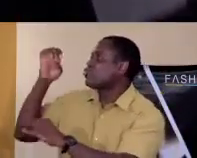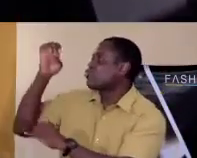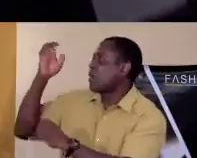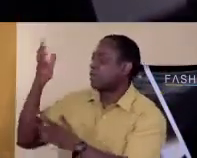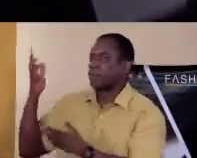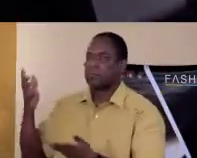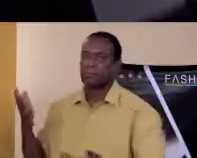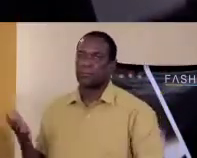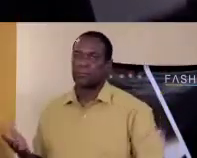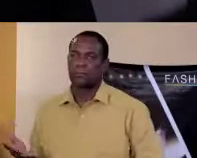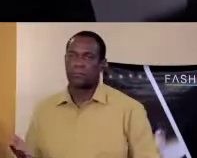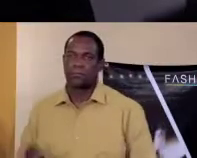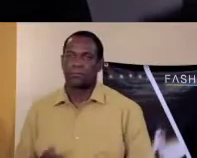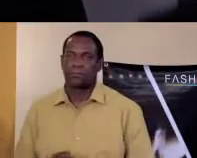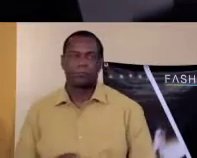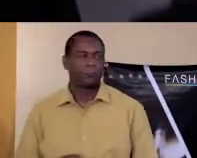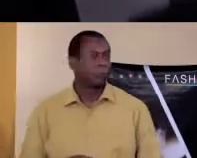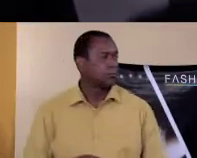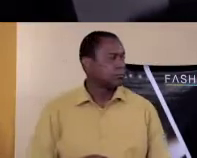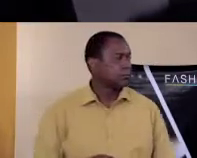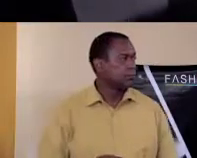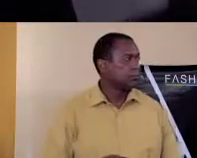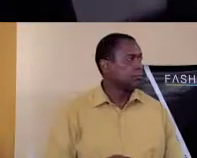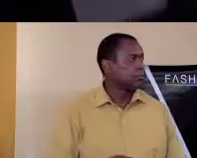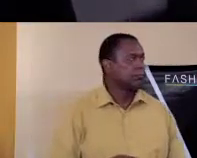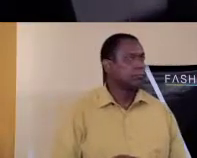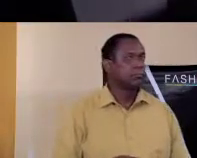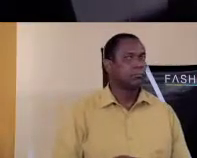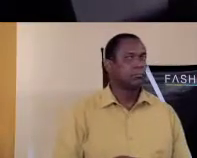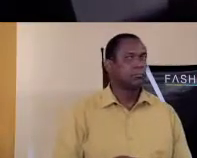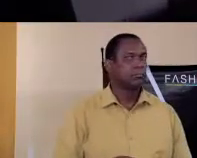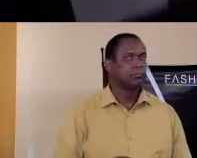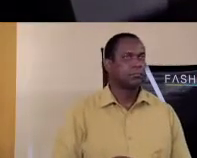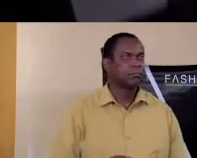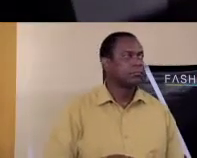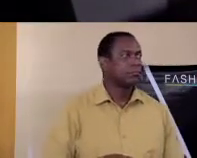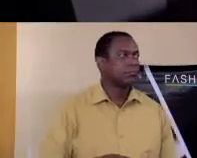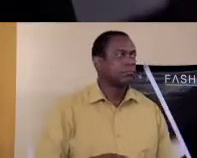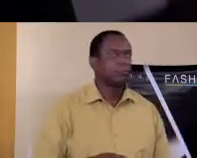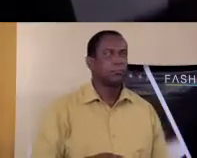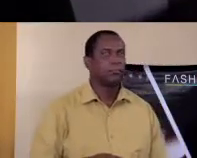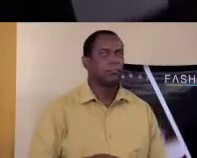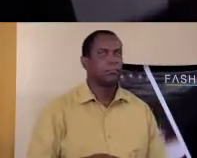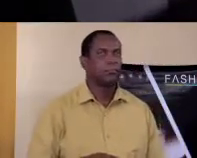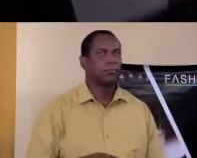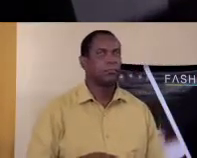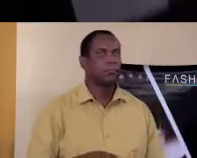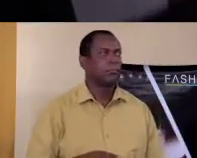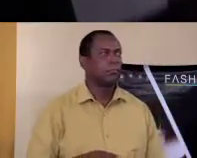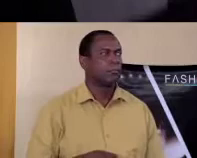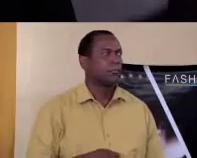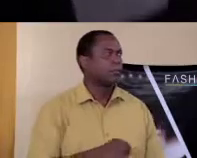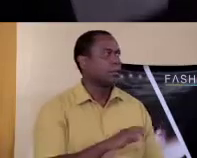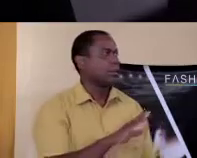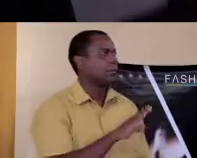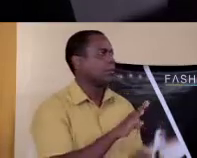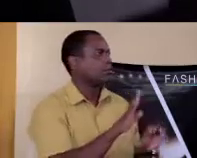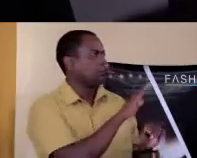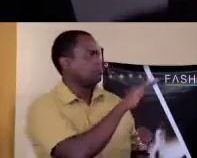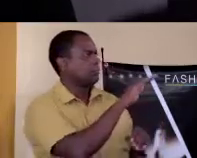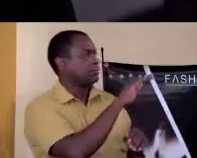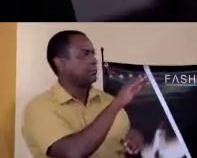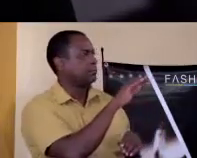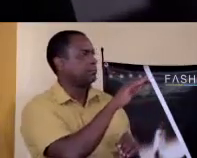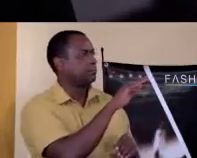yourself. You must know if you're a designer, if you really want to be a designer, because you will persist. And the thing is, you know, as a designer, you're